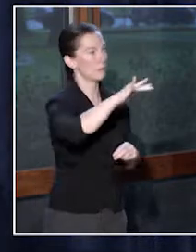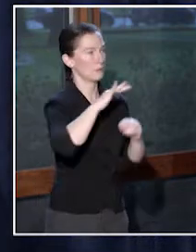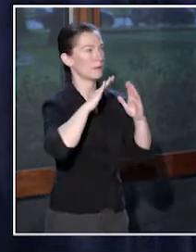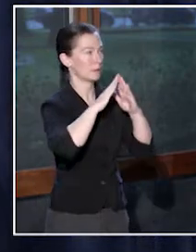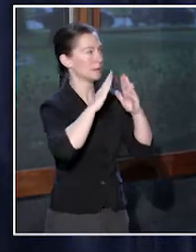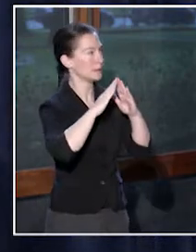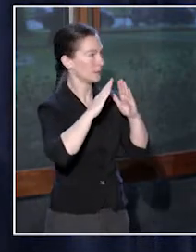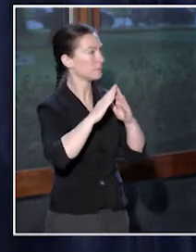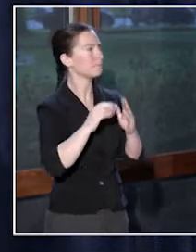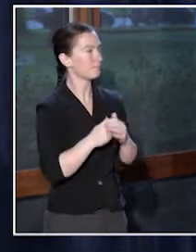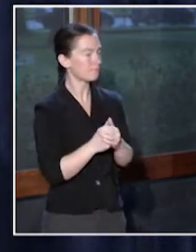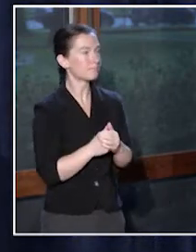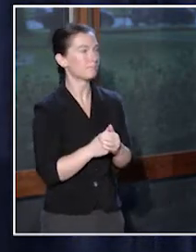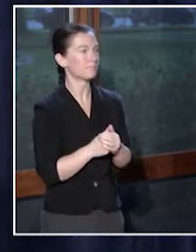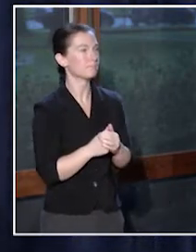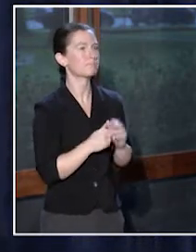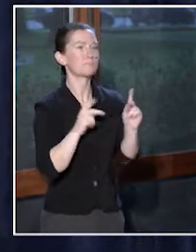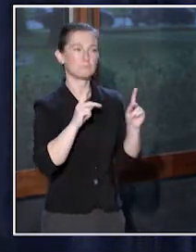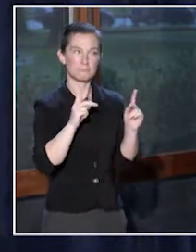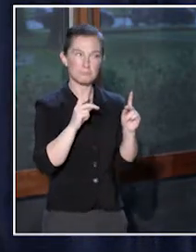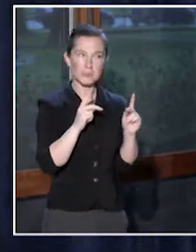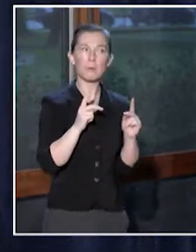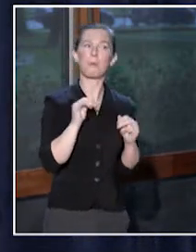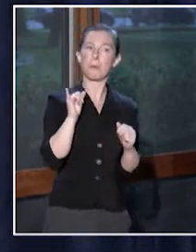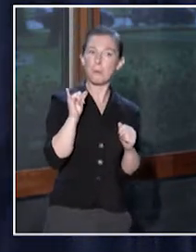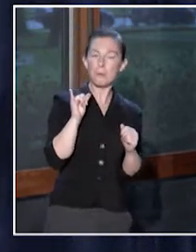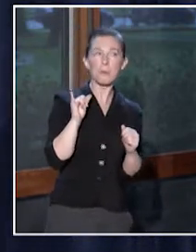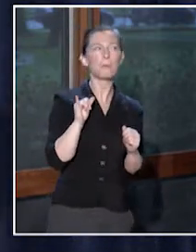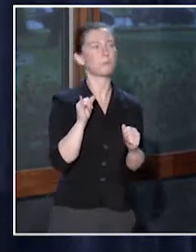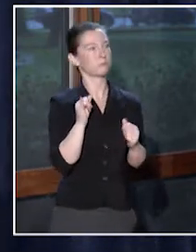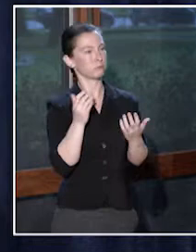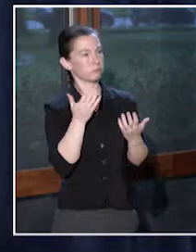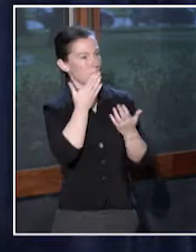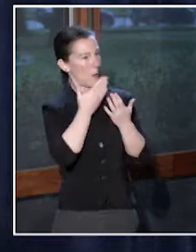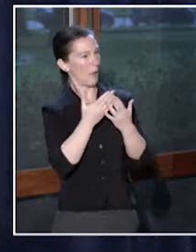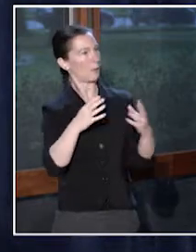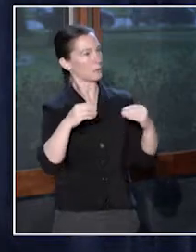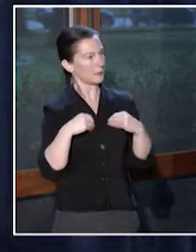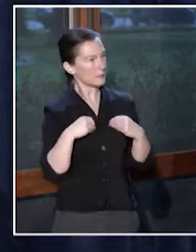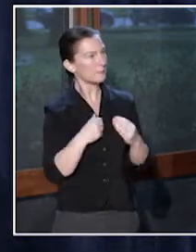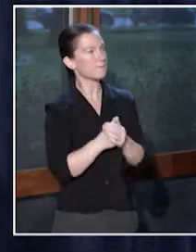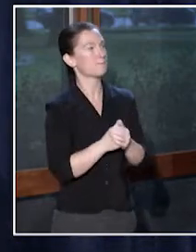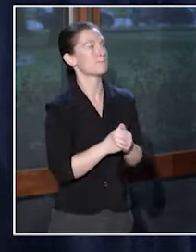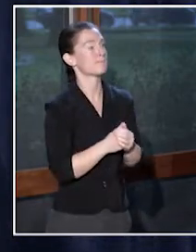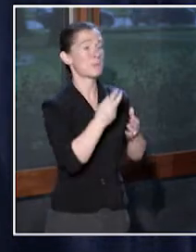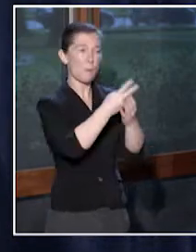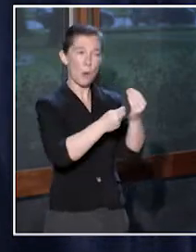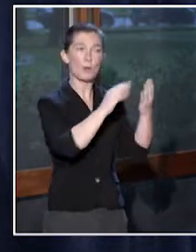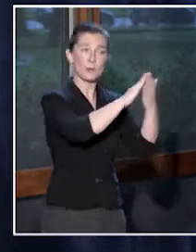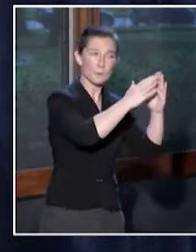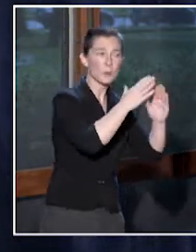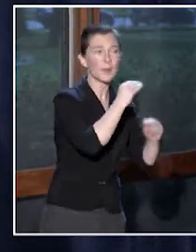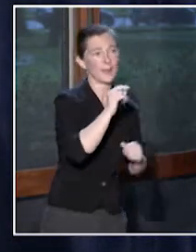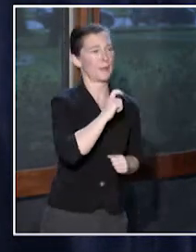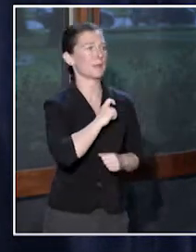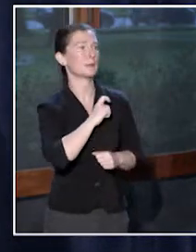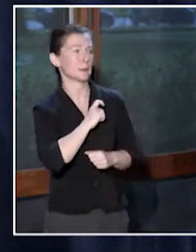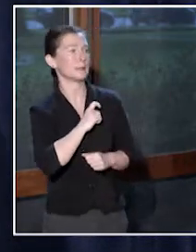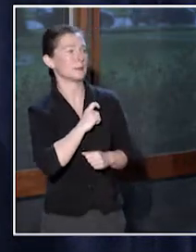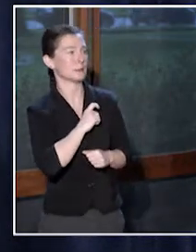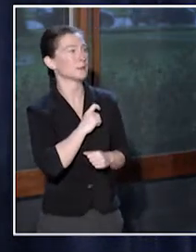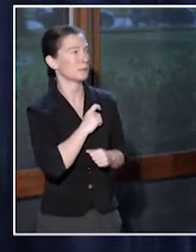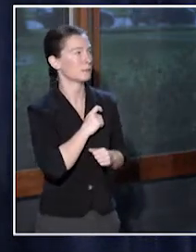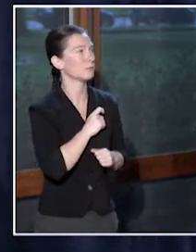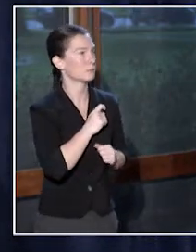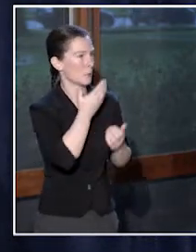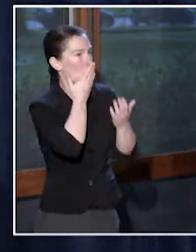very well received, both by the police officers who got to participate in the patrols and the communities in which those